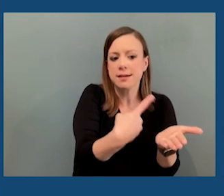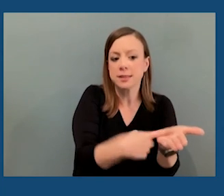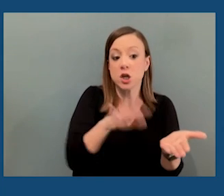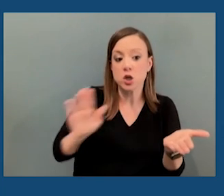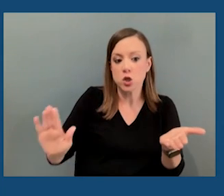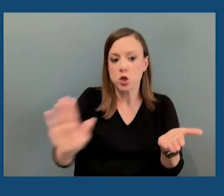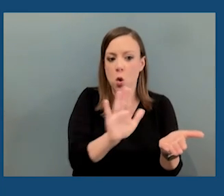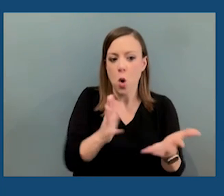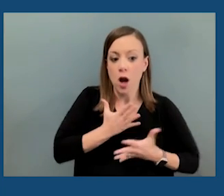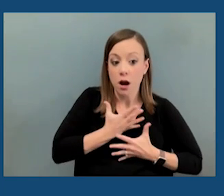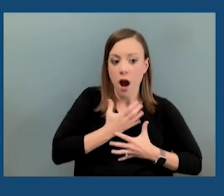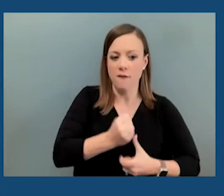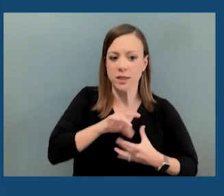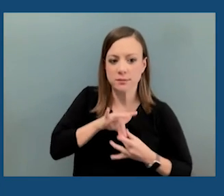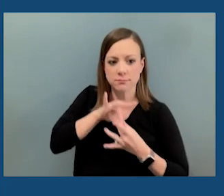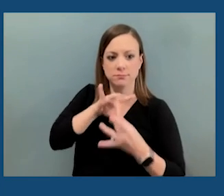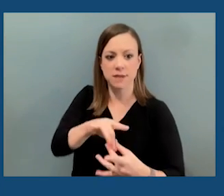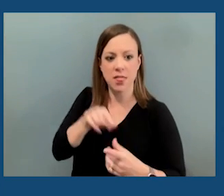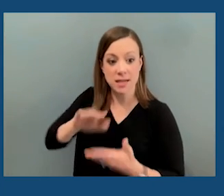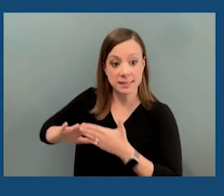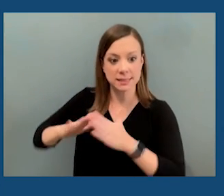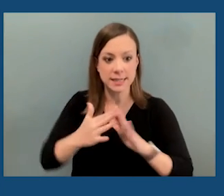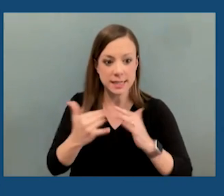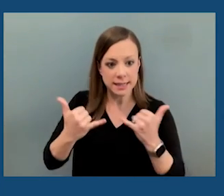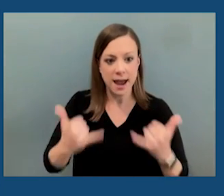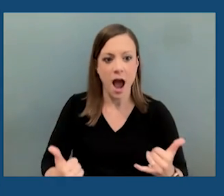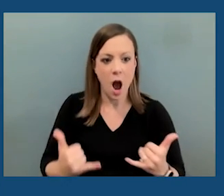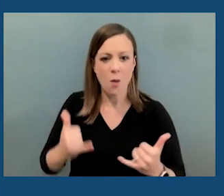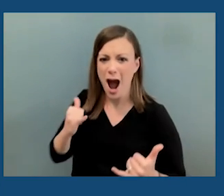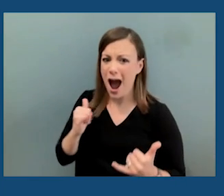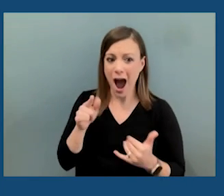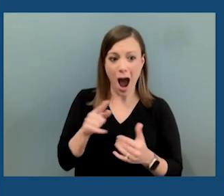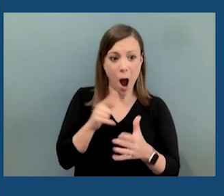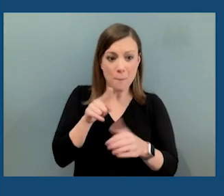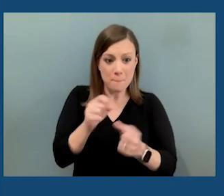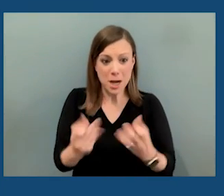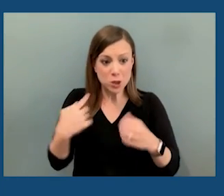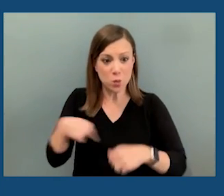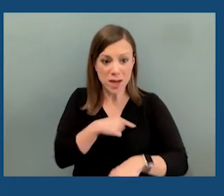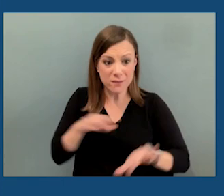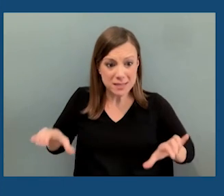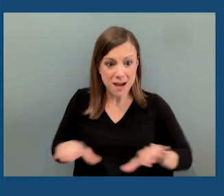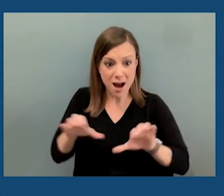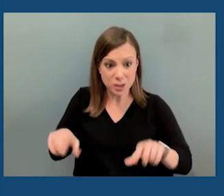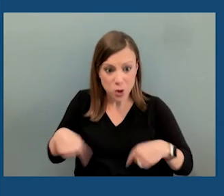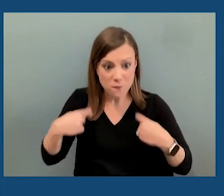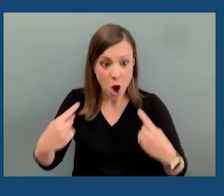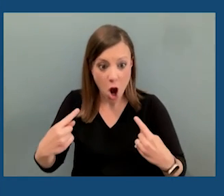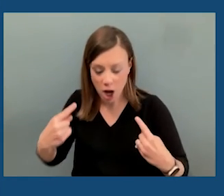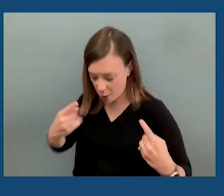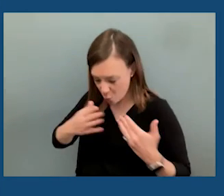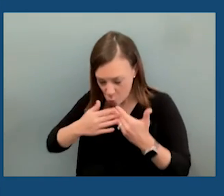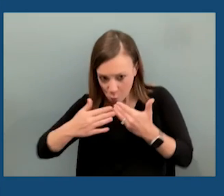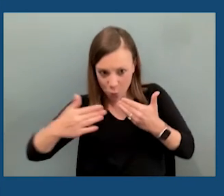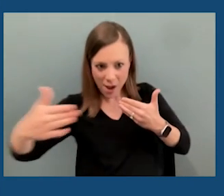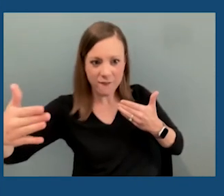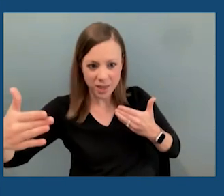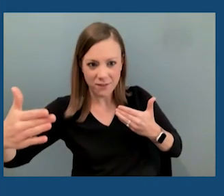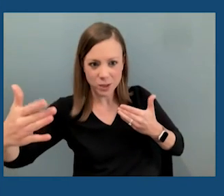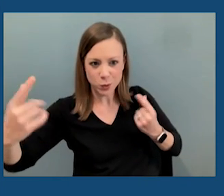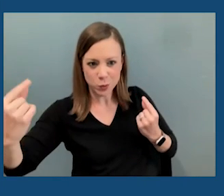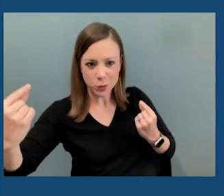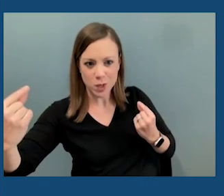in this city now and how far we've come, but better yet, how far we're going. It's our job to